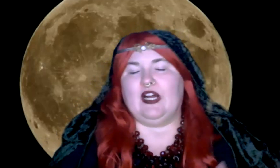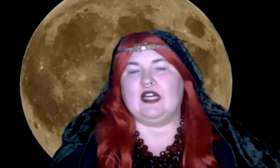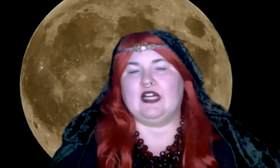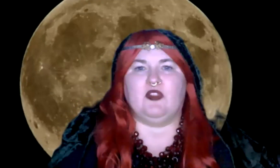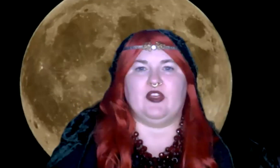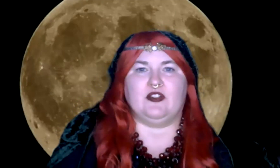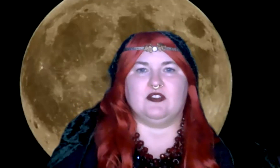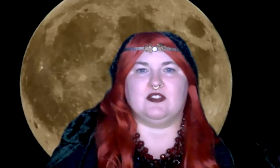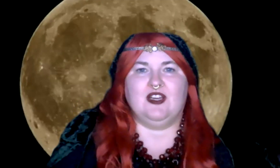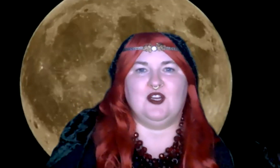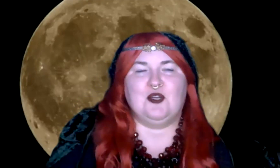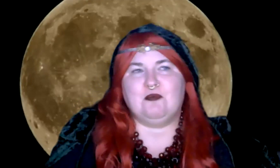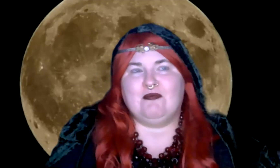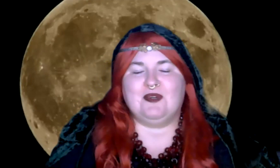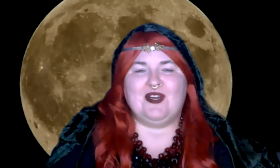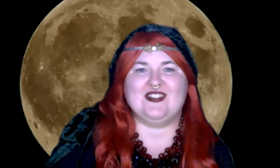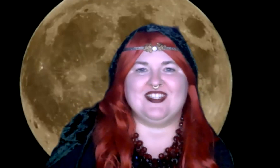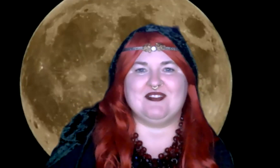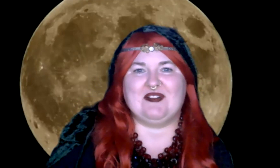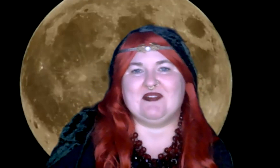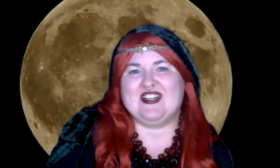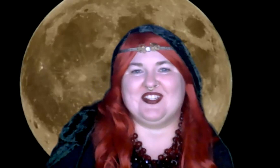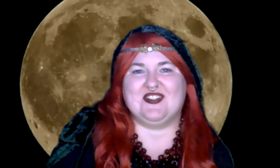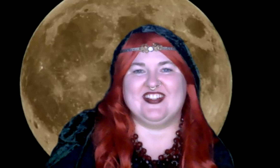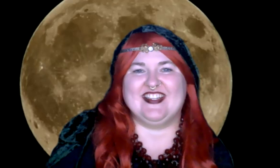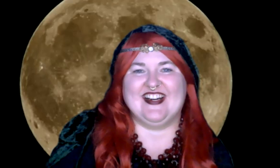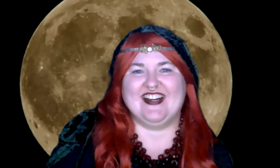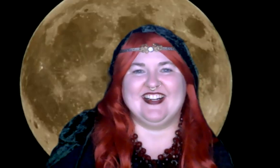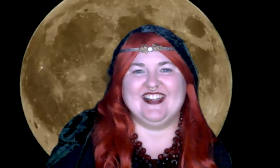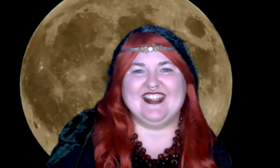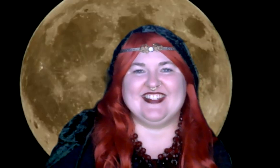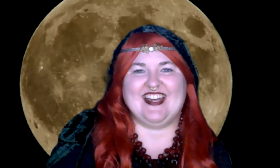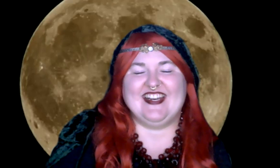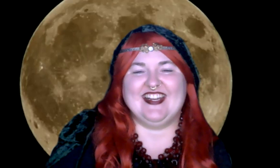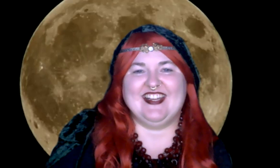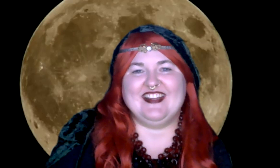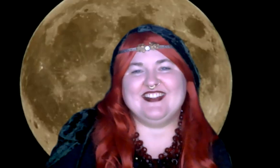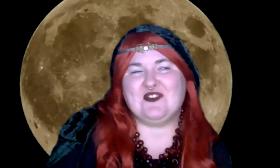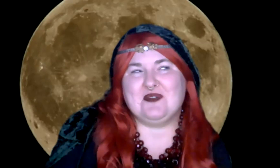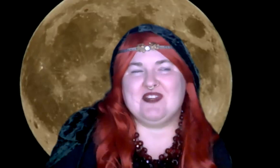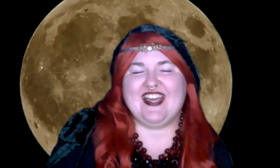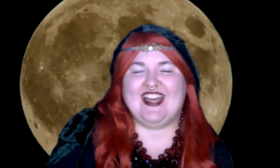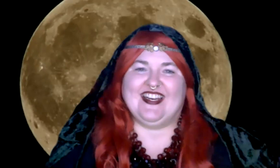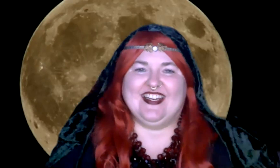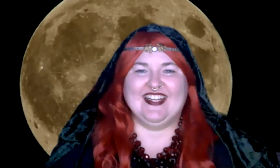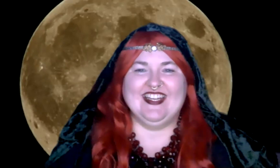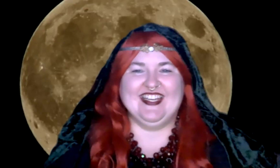and interacting with others. But we always end up coming back to who we really are and the inside. And it's cool to be a